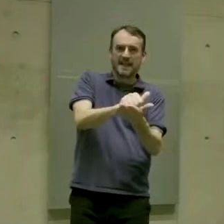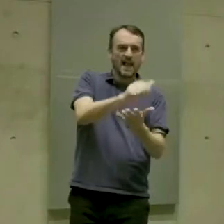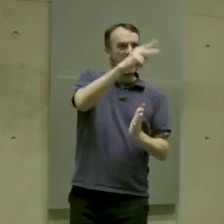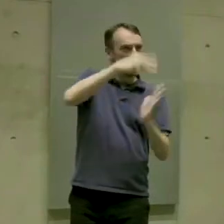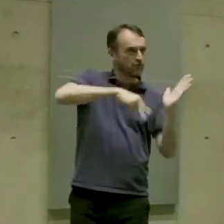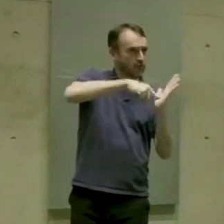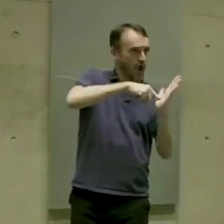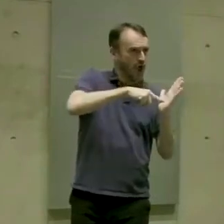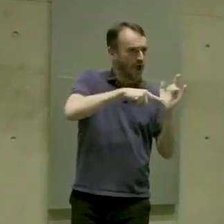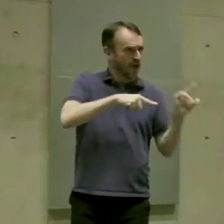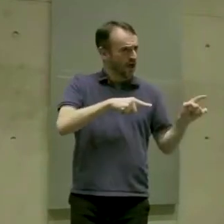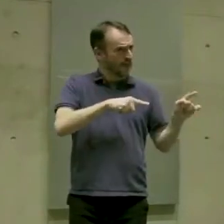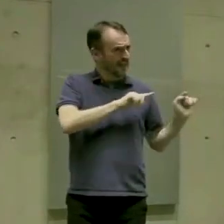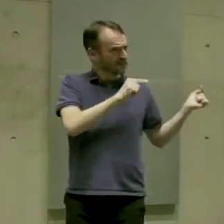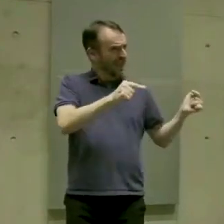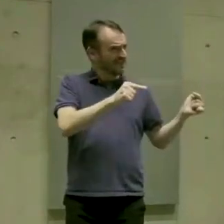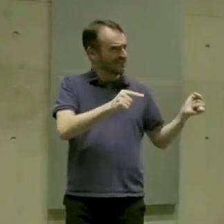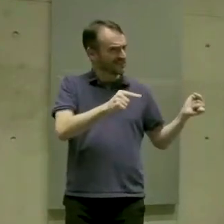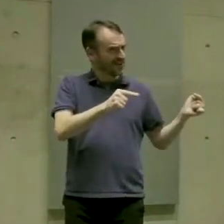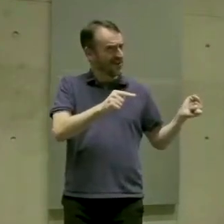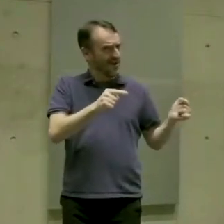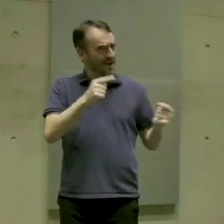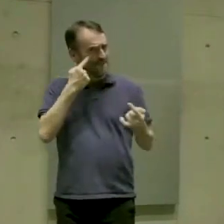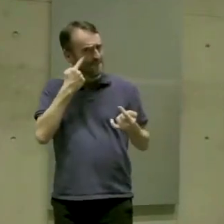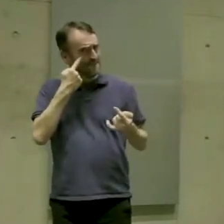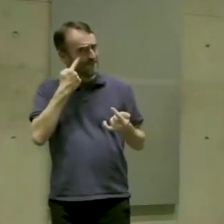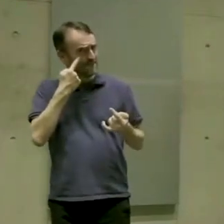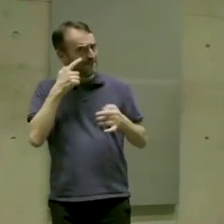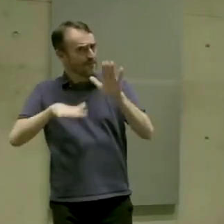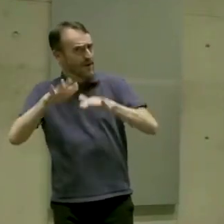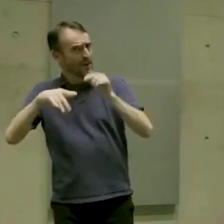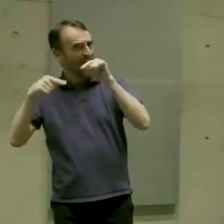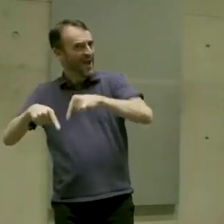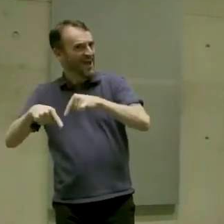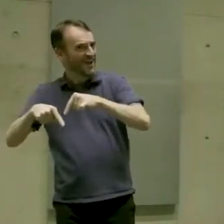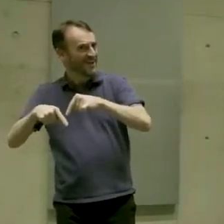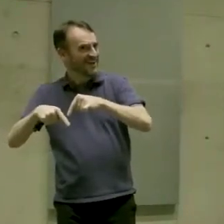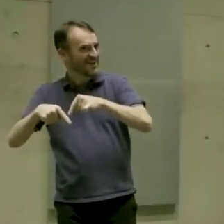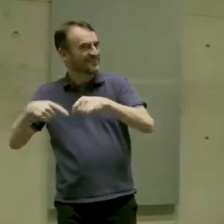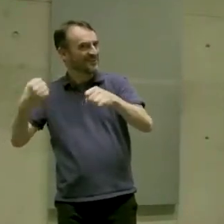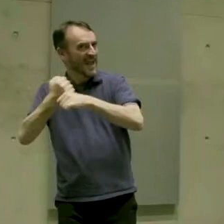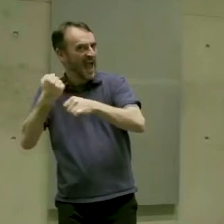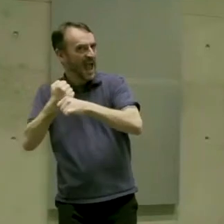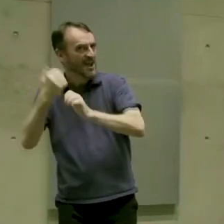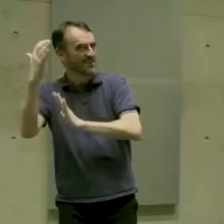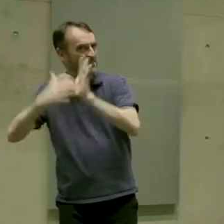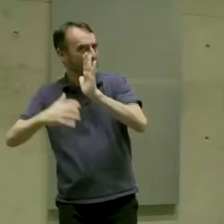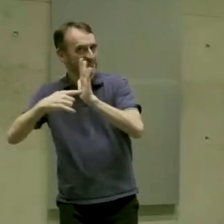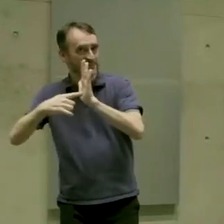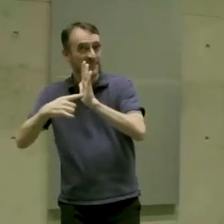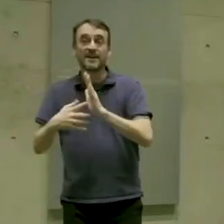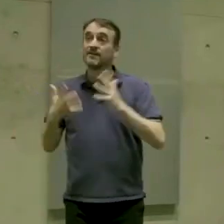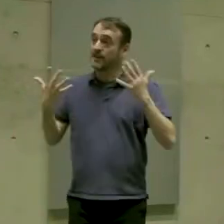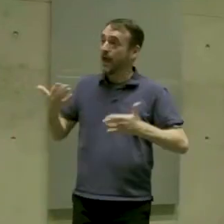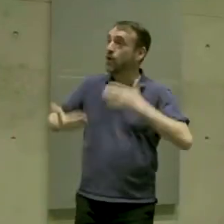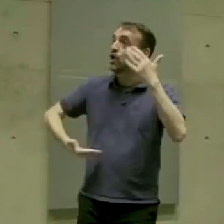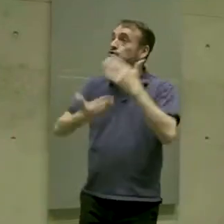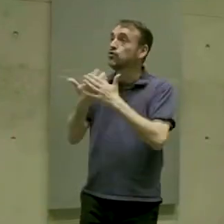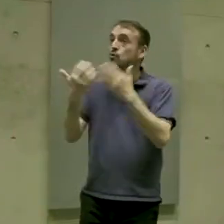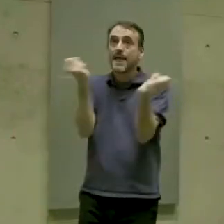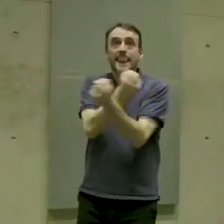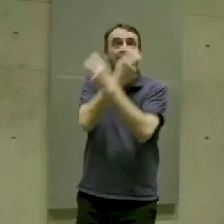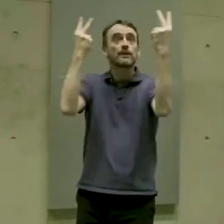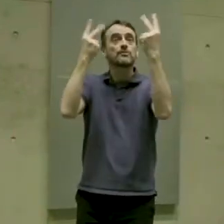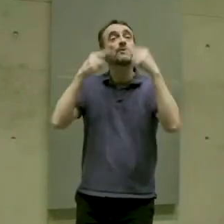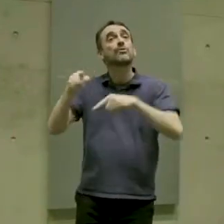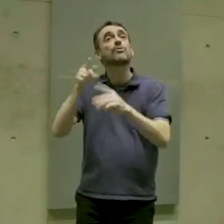it. So here we are in the new Enlightenment of the internet.